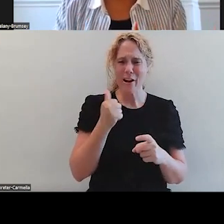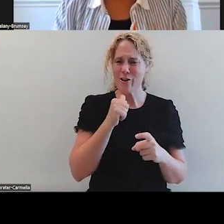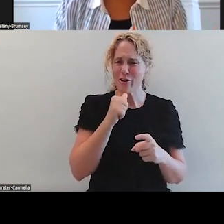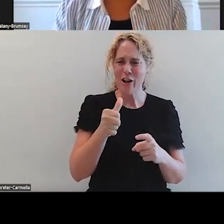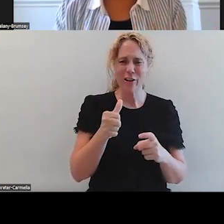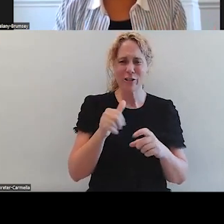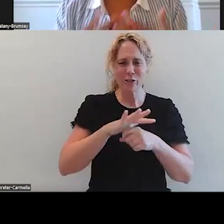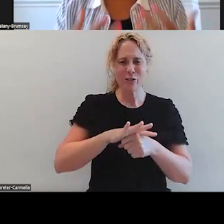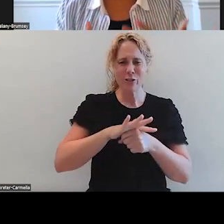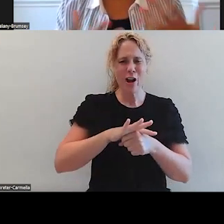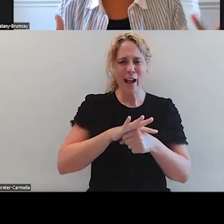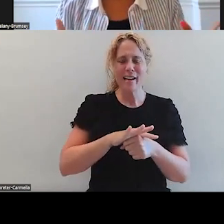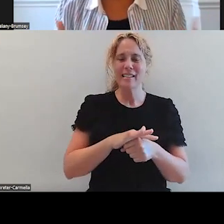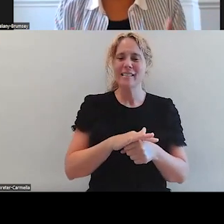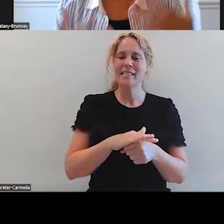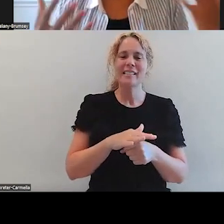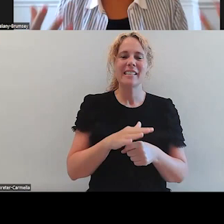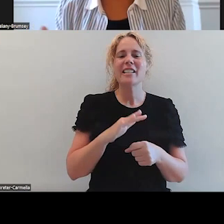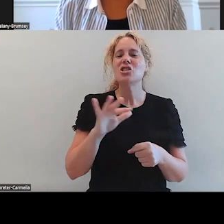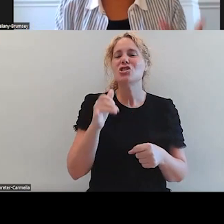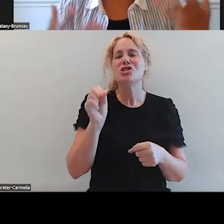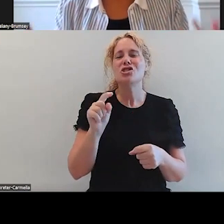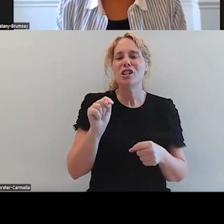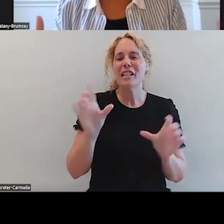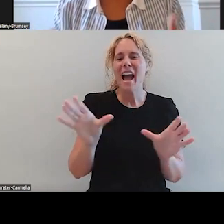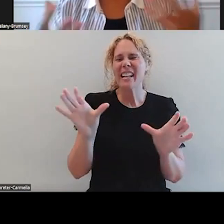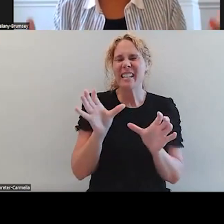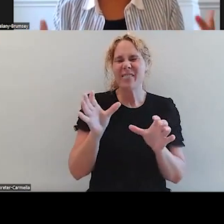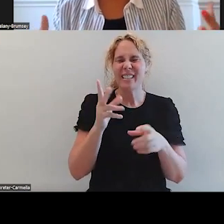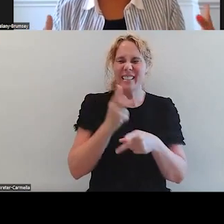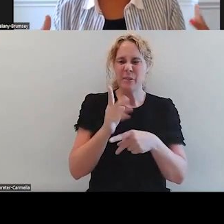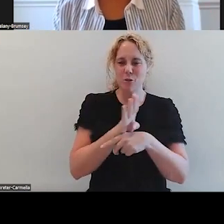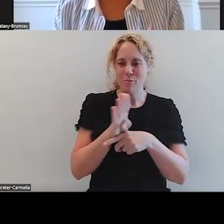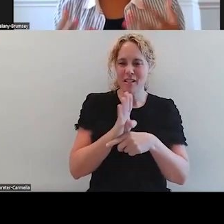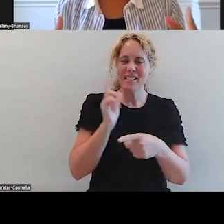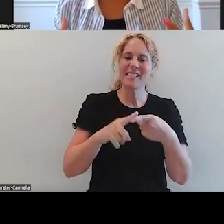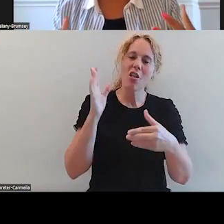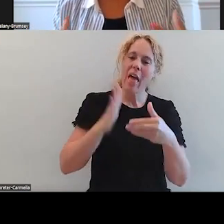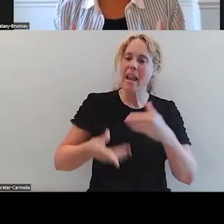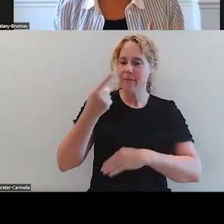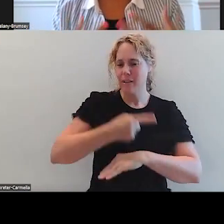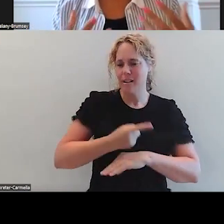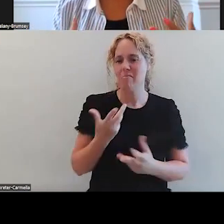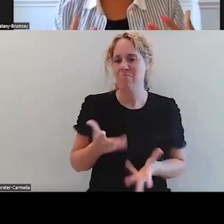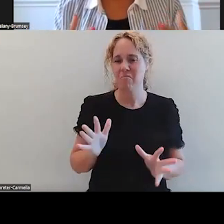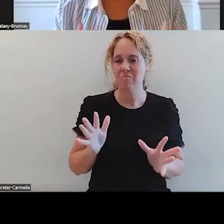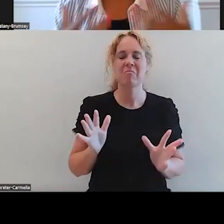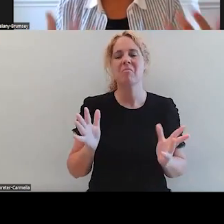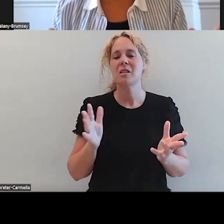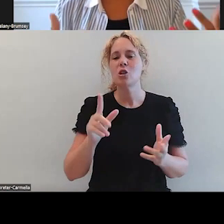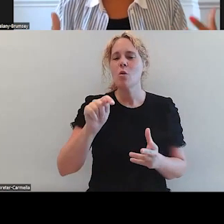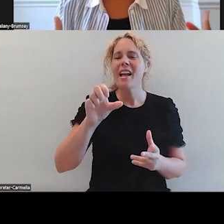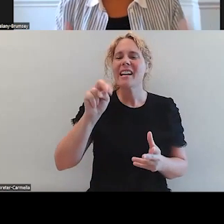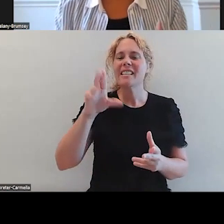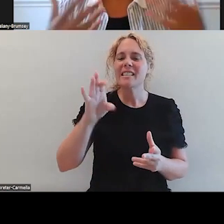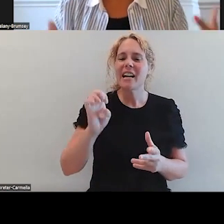it. It's largely just an activity that will blissfully keep you busy until the end of your day. So just something that, like Karen says, wakes